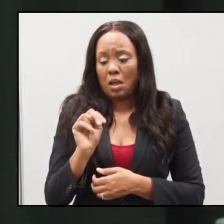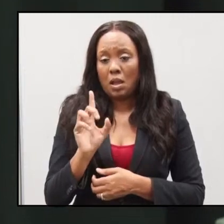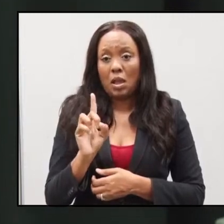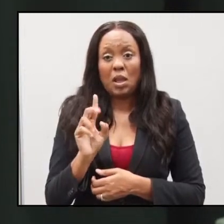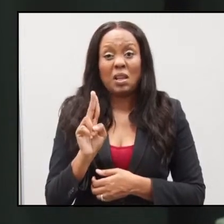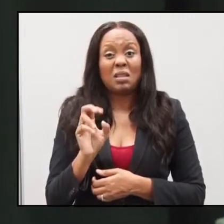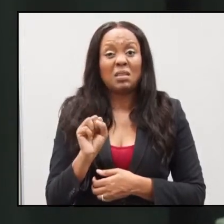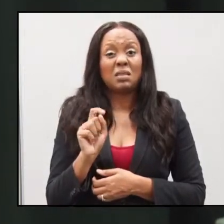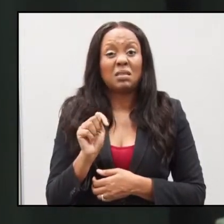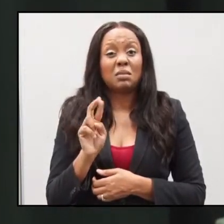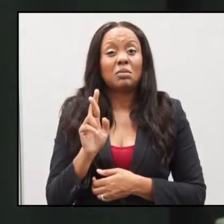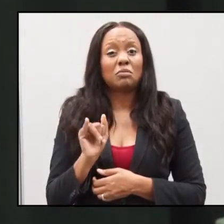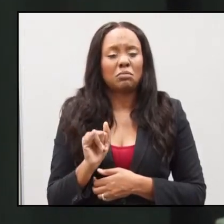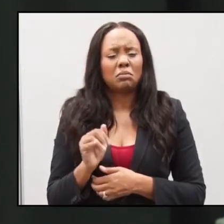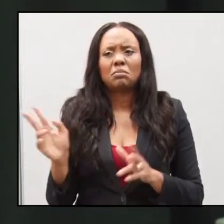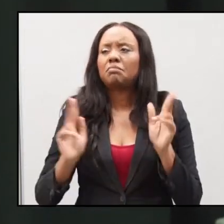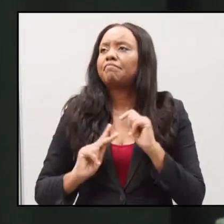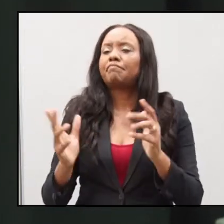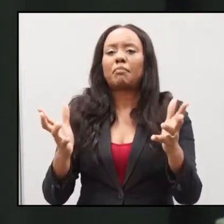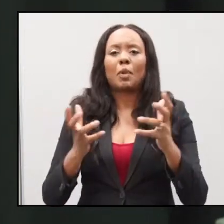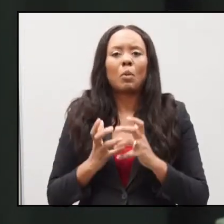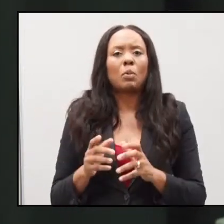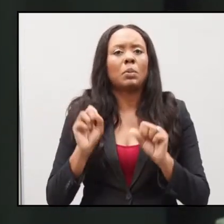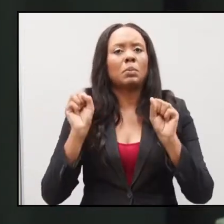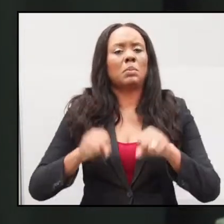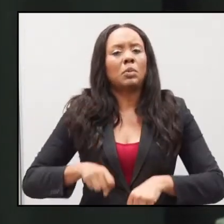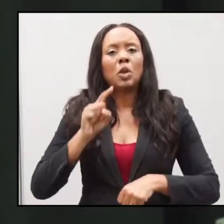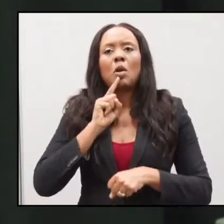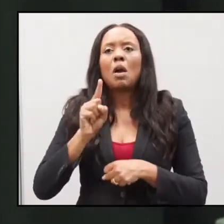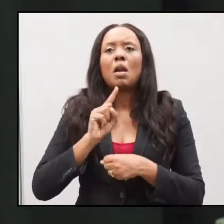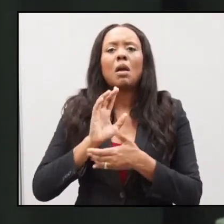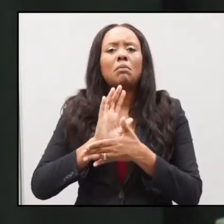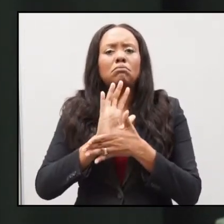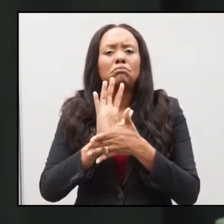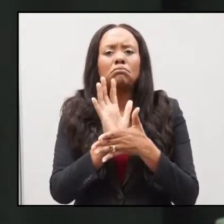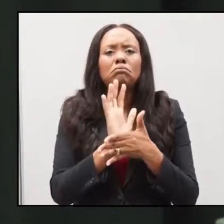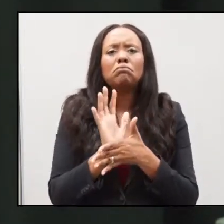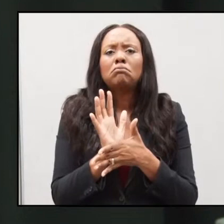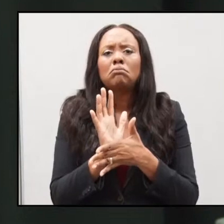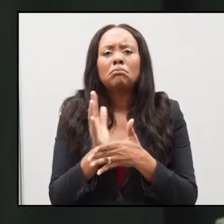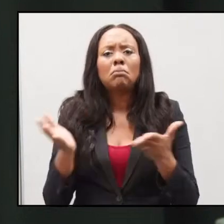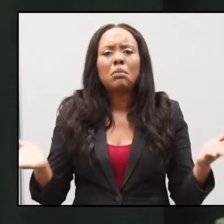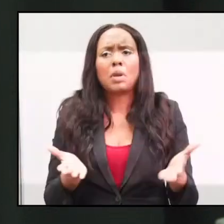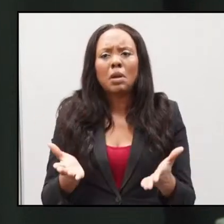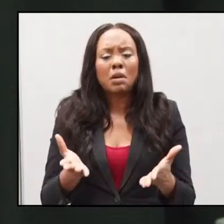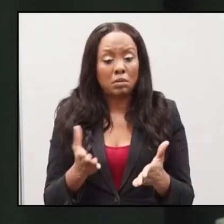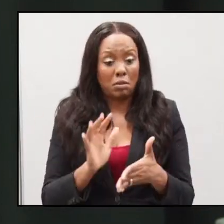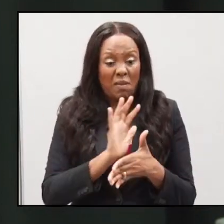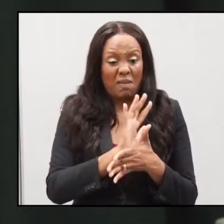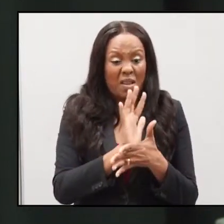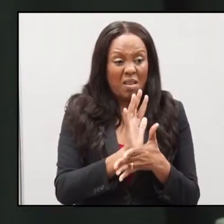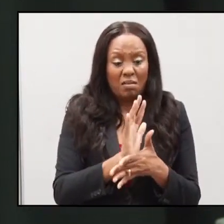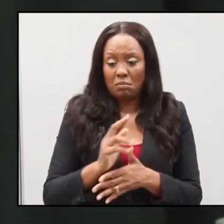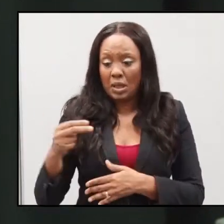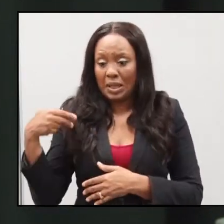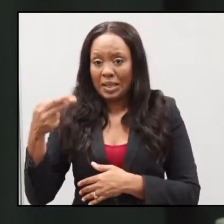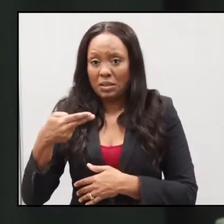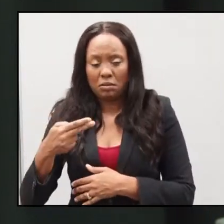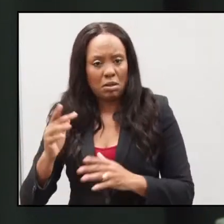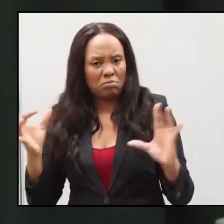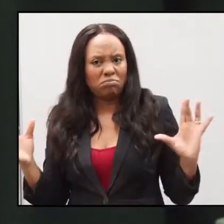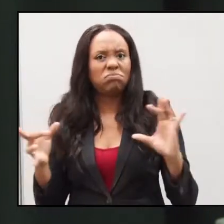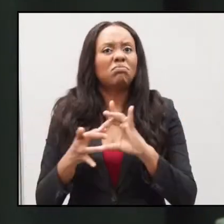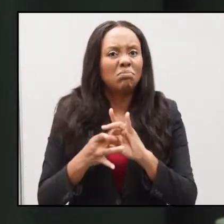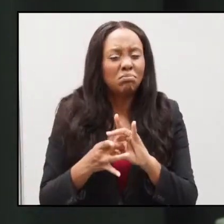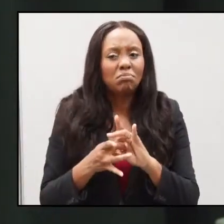persons who want to be able to do filming here, and marrying the two in a hope to be able to increase the